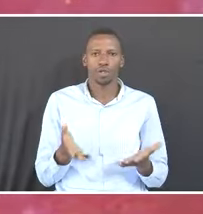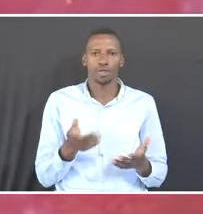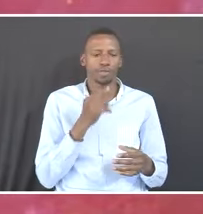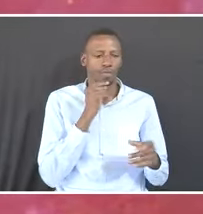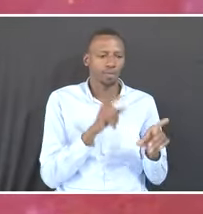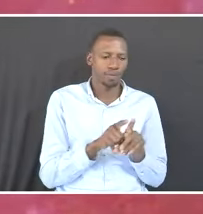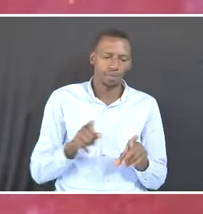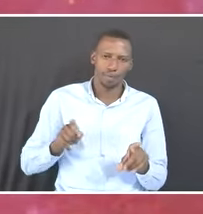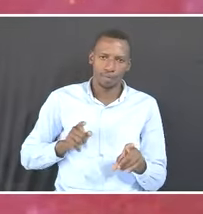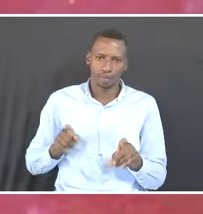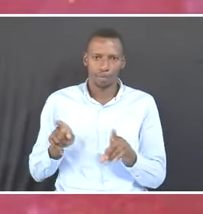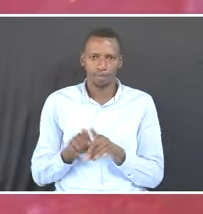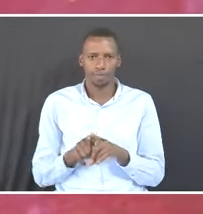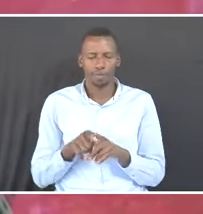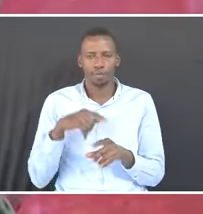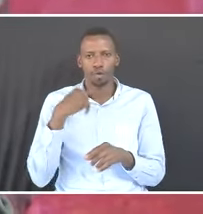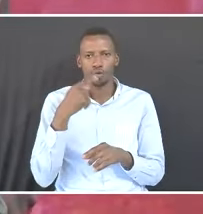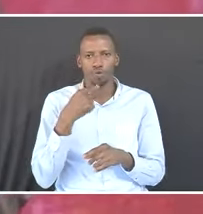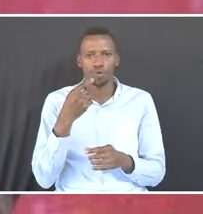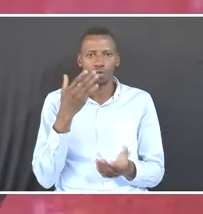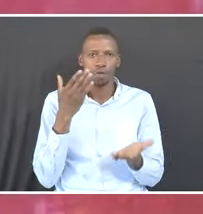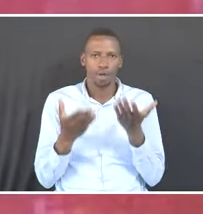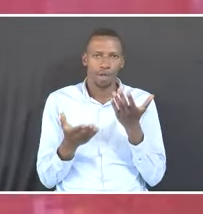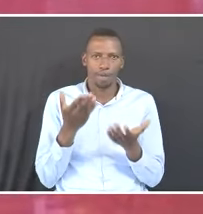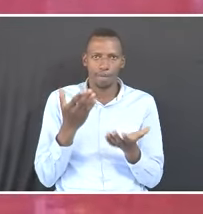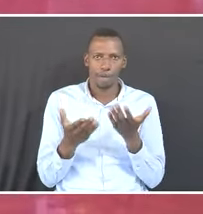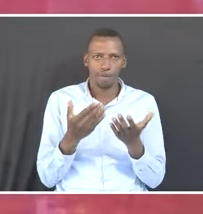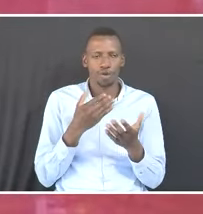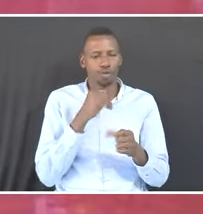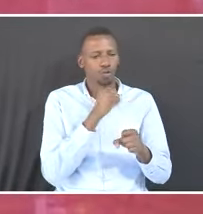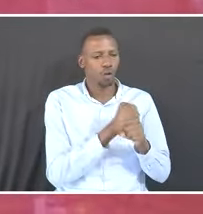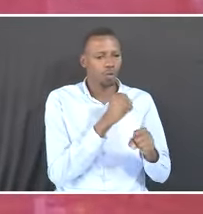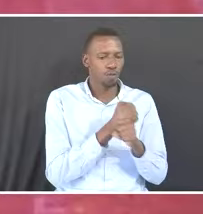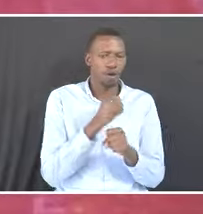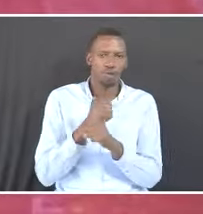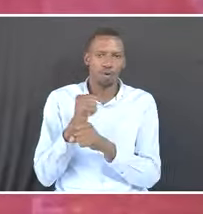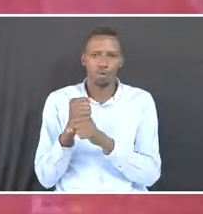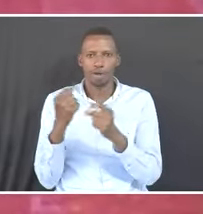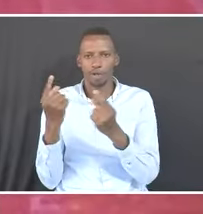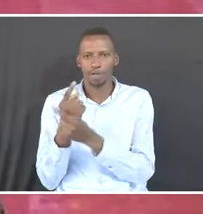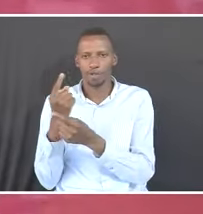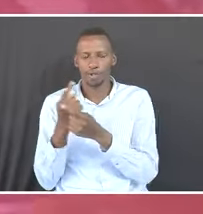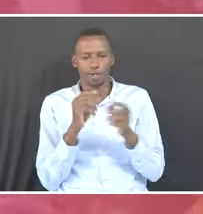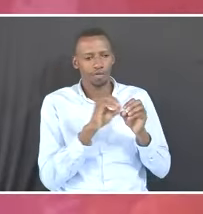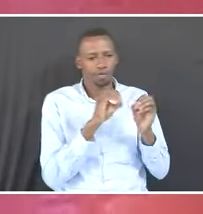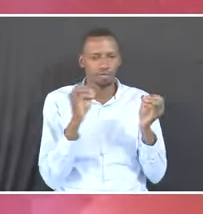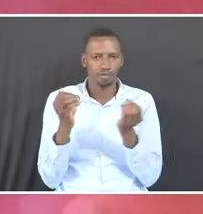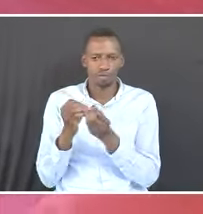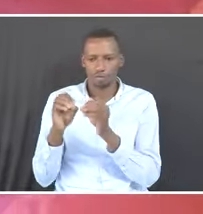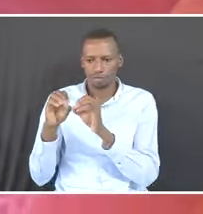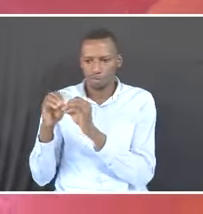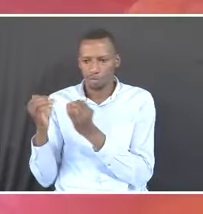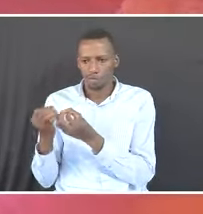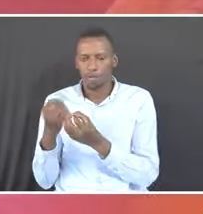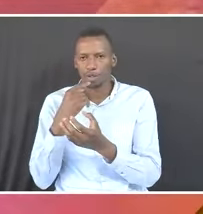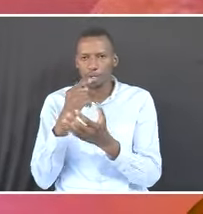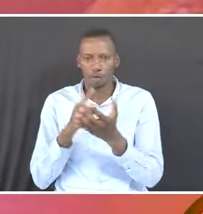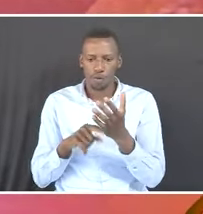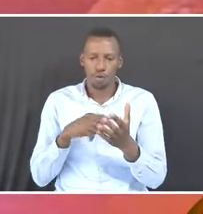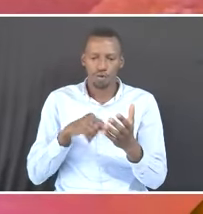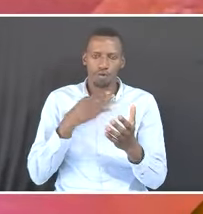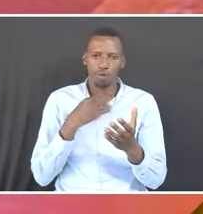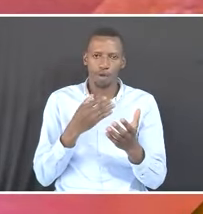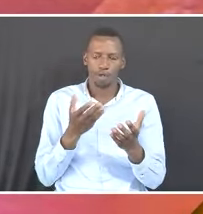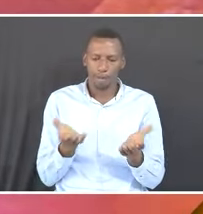my sisters, who may be working in certain organizations, trying to say we are wanting to put the economy in